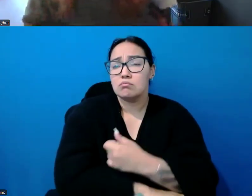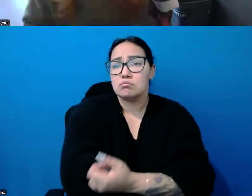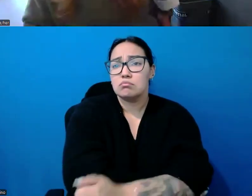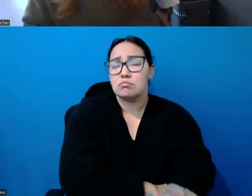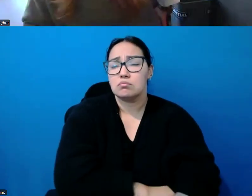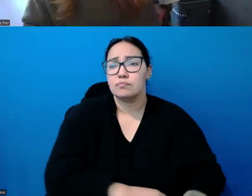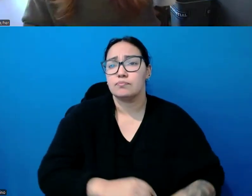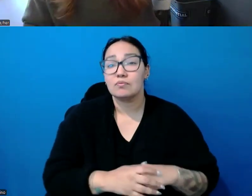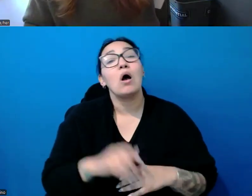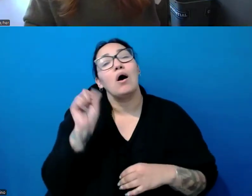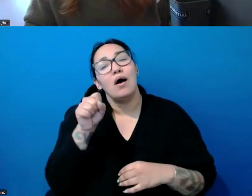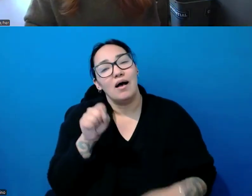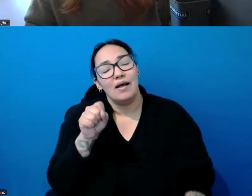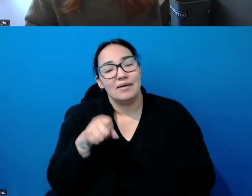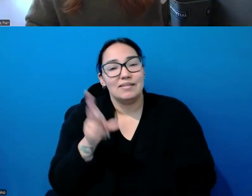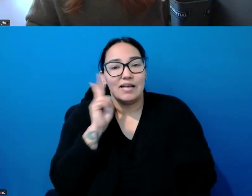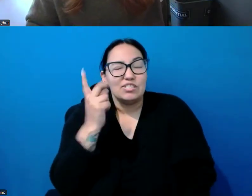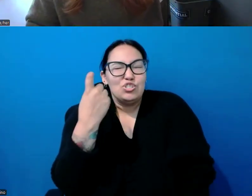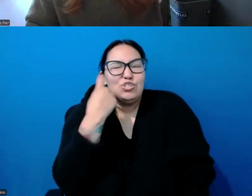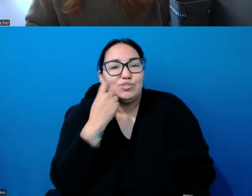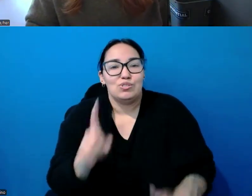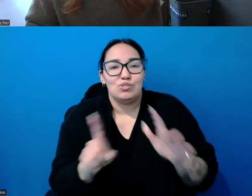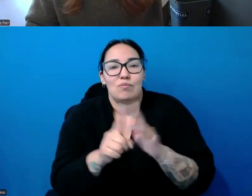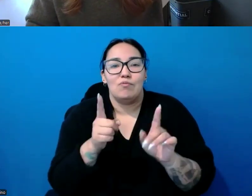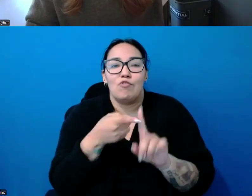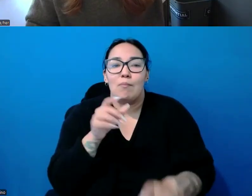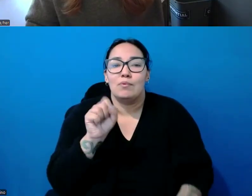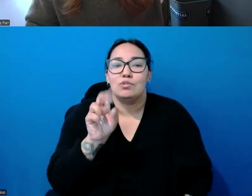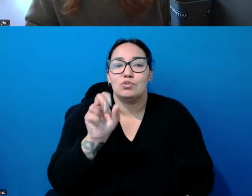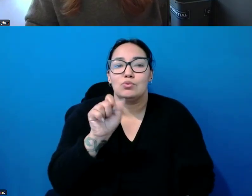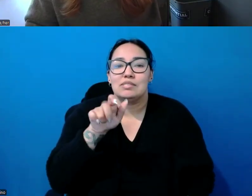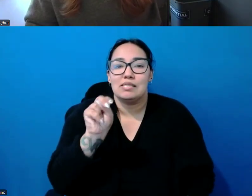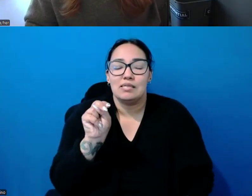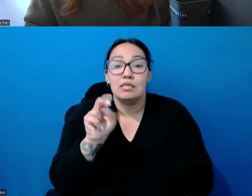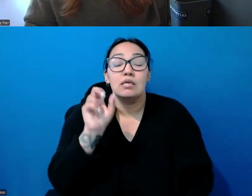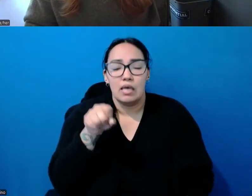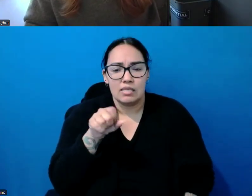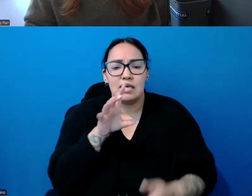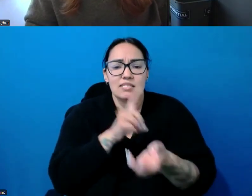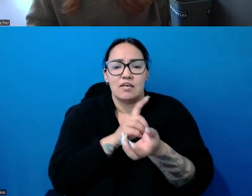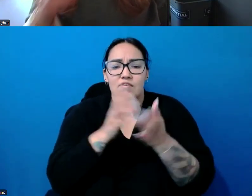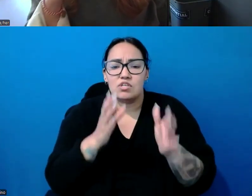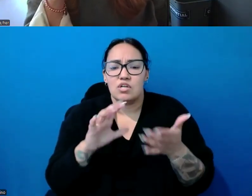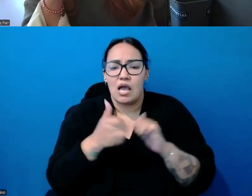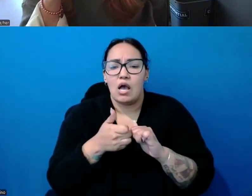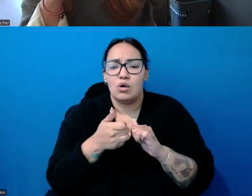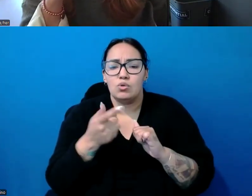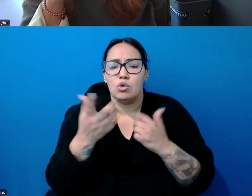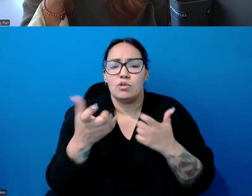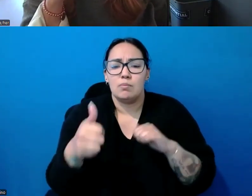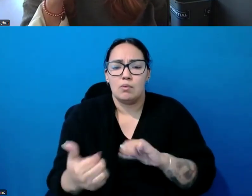sure. Oh, yes, this one that just came in from Susan. Yeah, as a physician, how would you want to be approached by